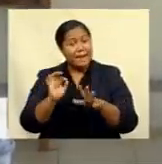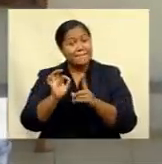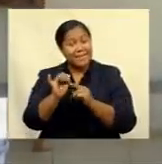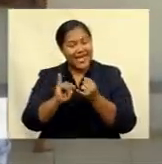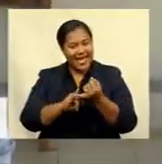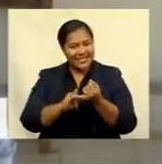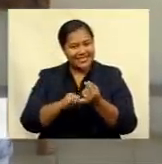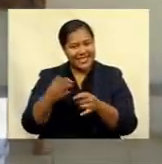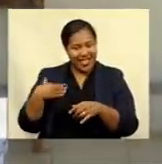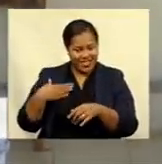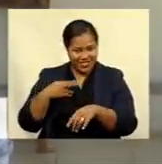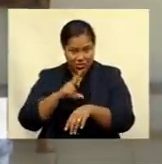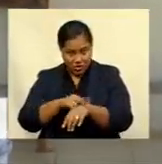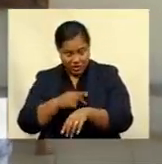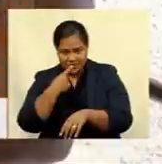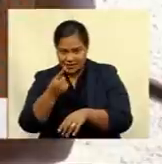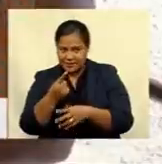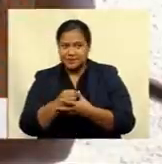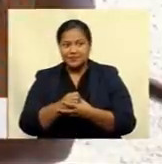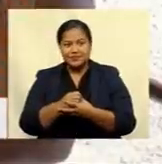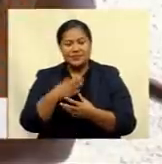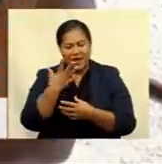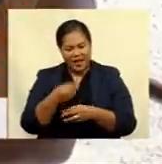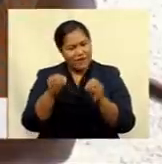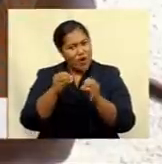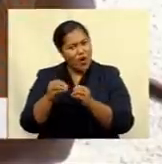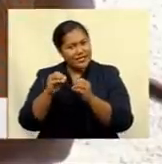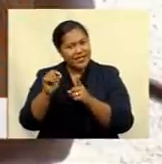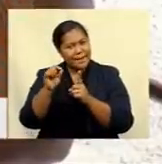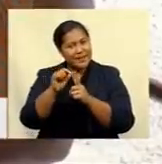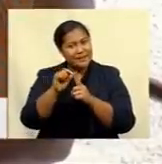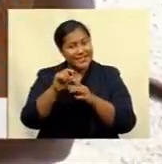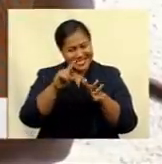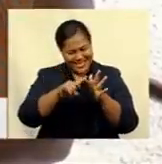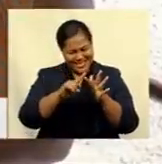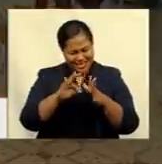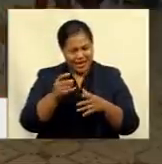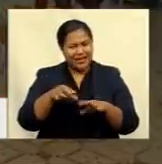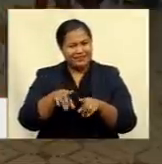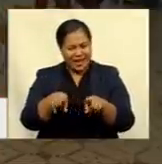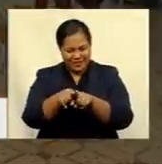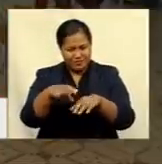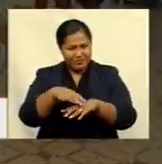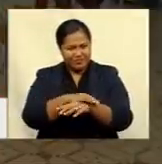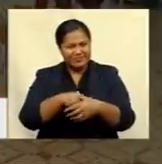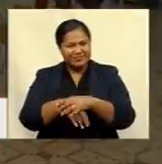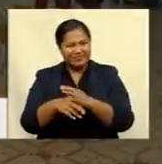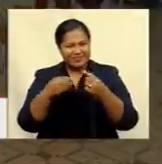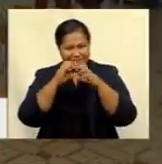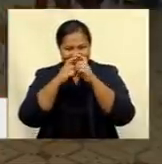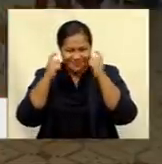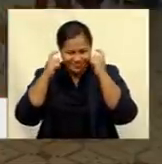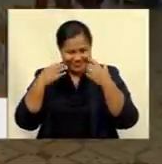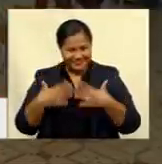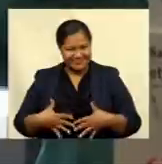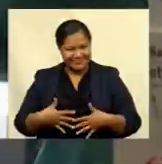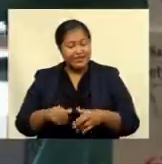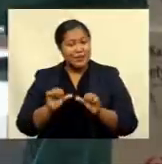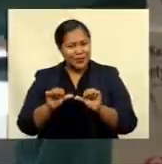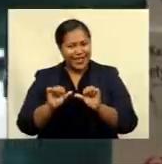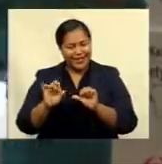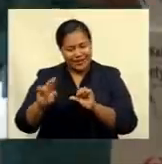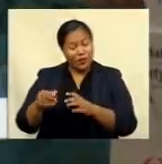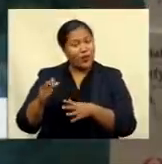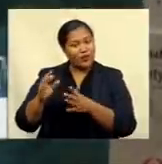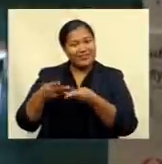had earlier highlighted that they have reorganized the PPE distribution program to make it readily available to all healthcare